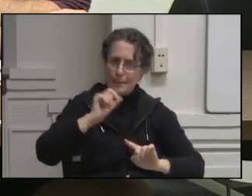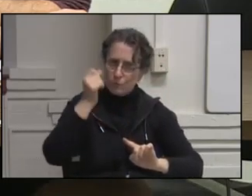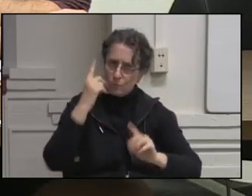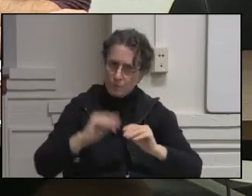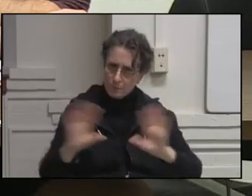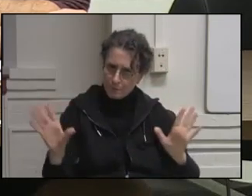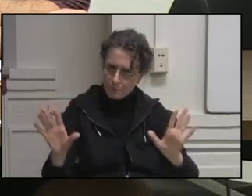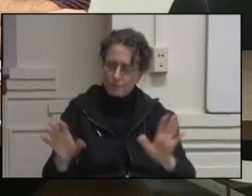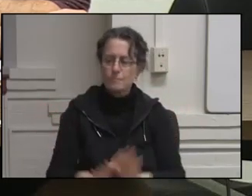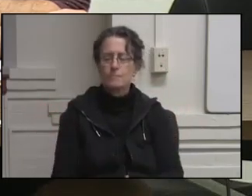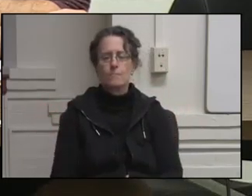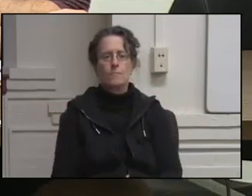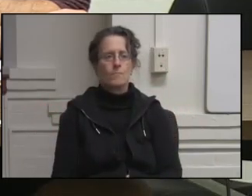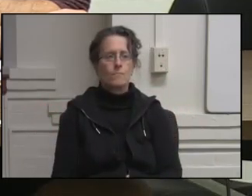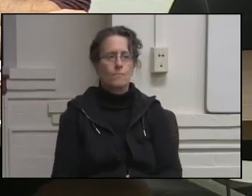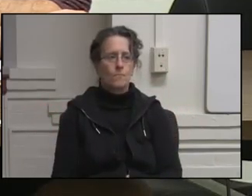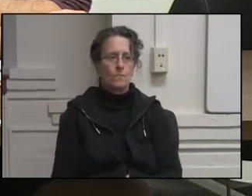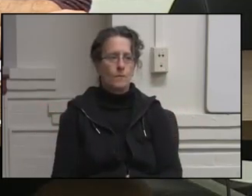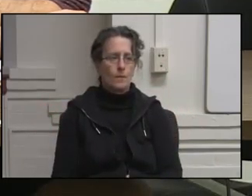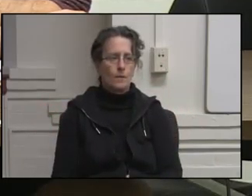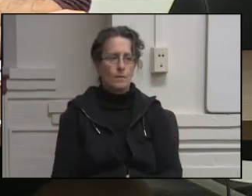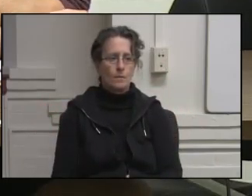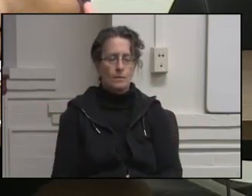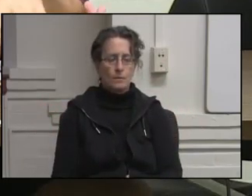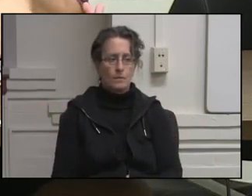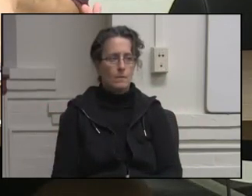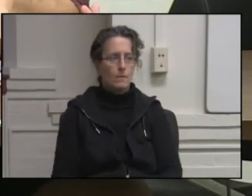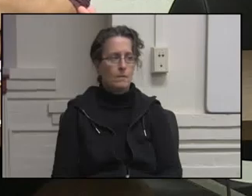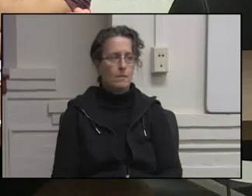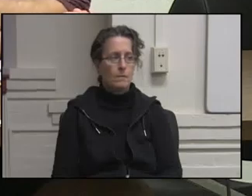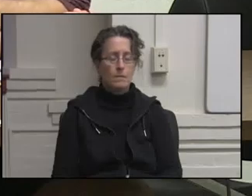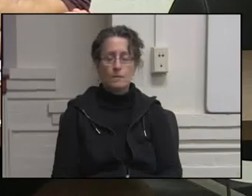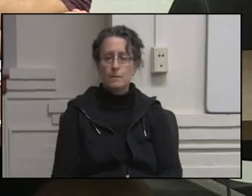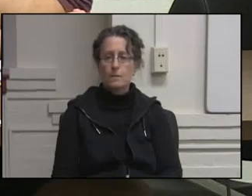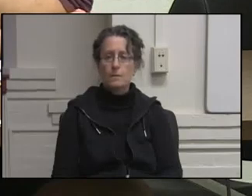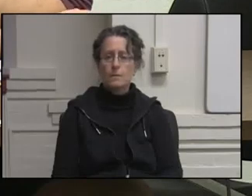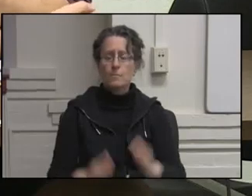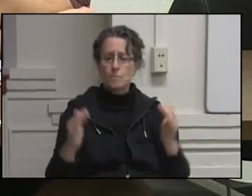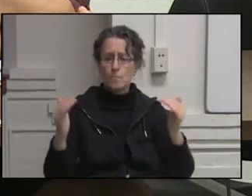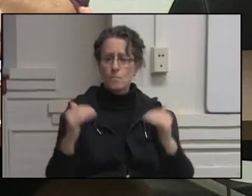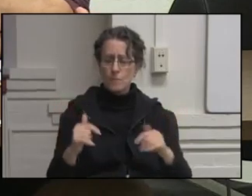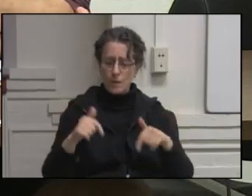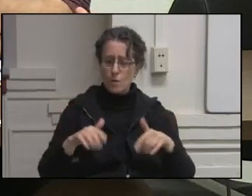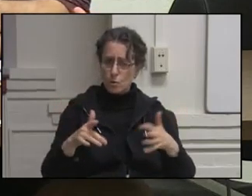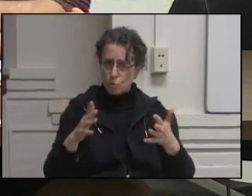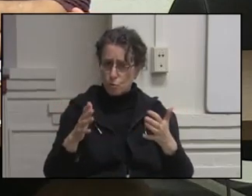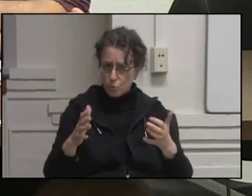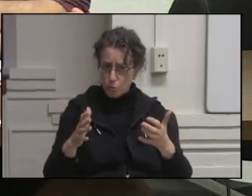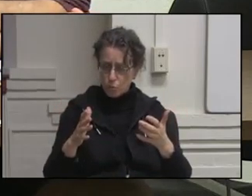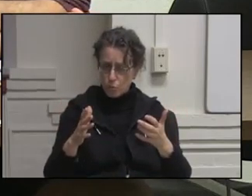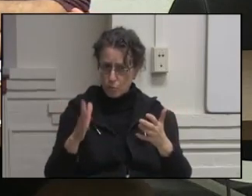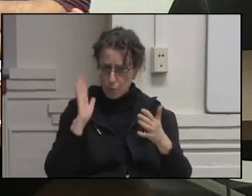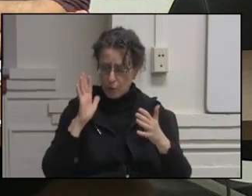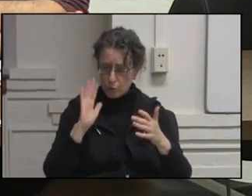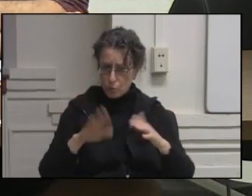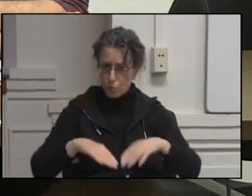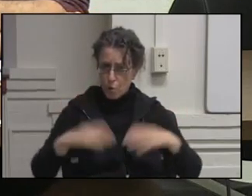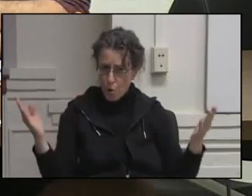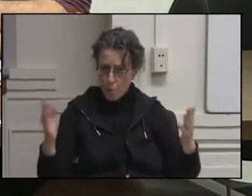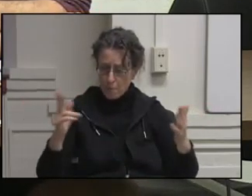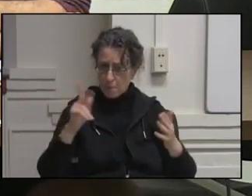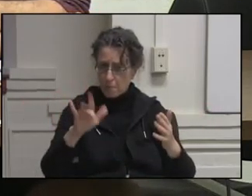Okay. And I also just wanted to ask, is there a public discussion segment of this? I know there's no action taken, but there were also some people